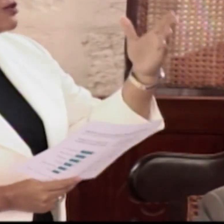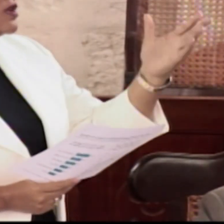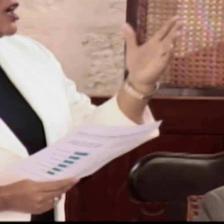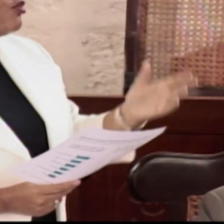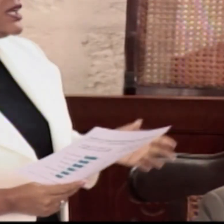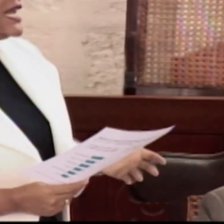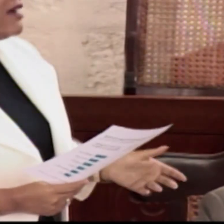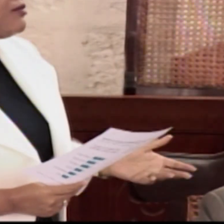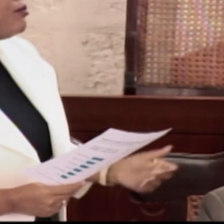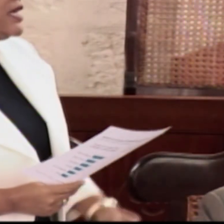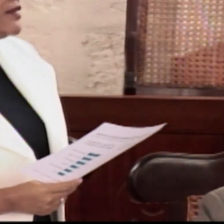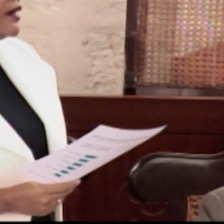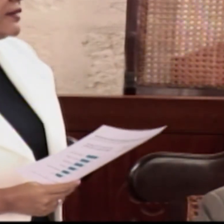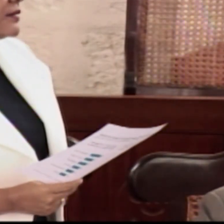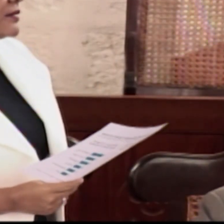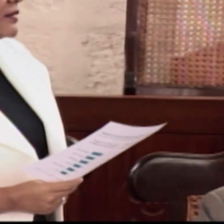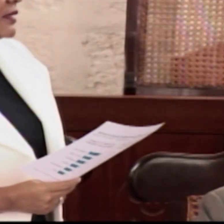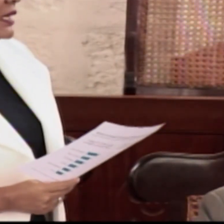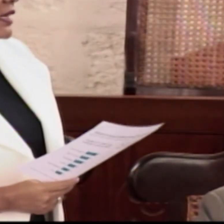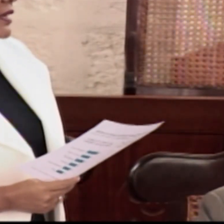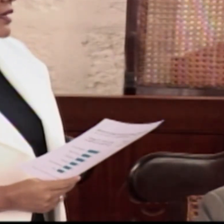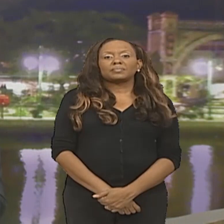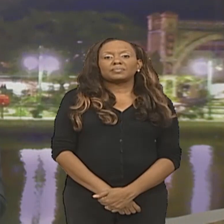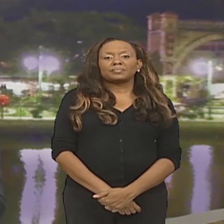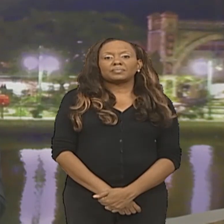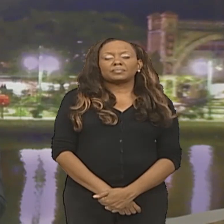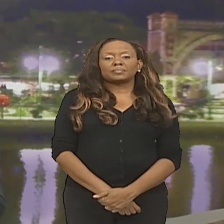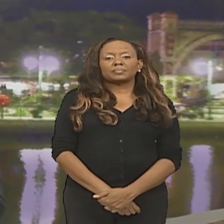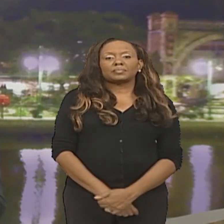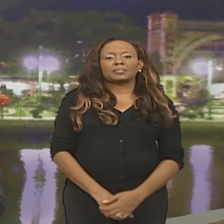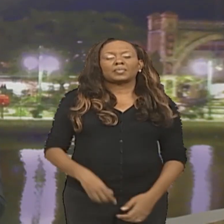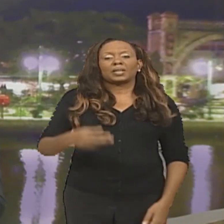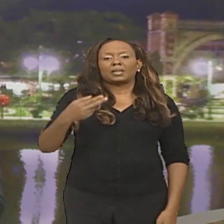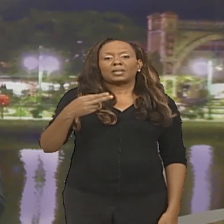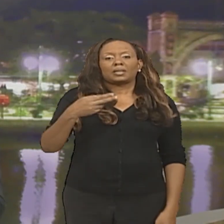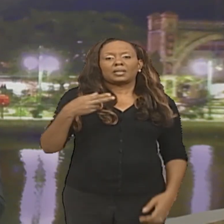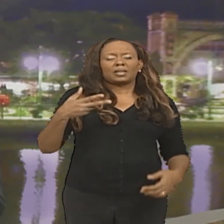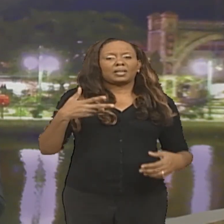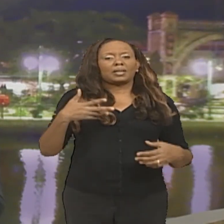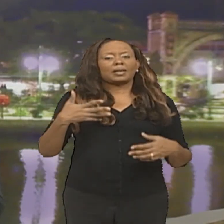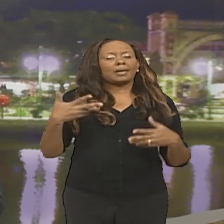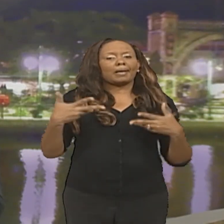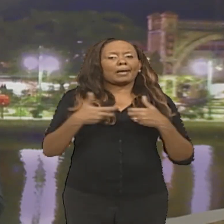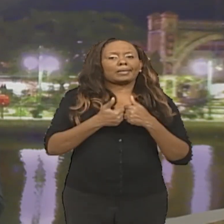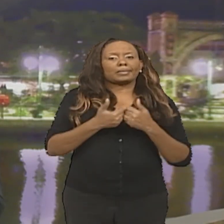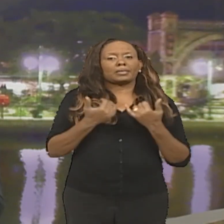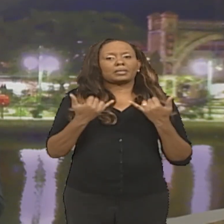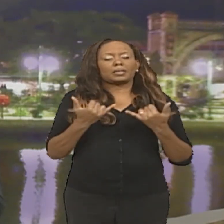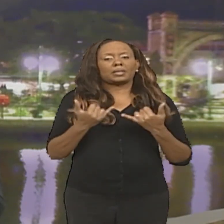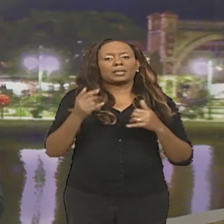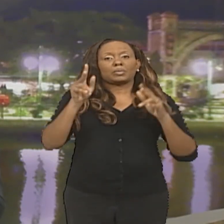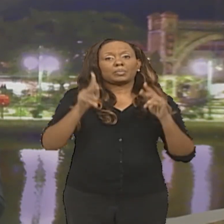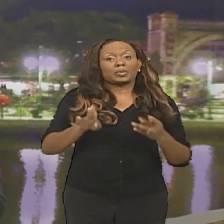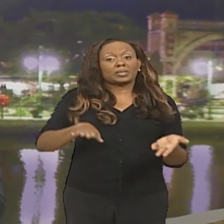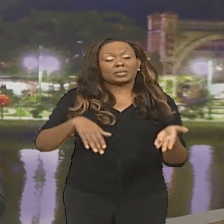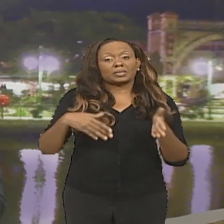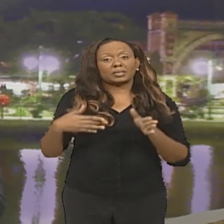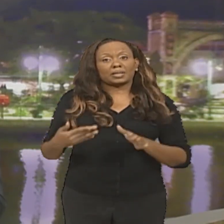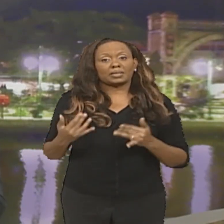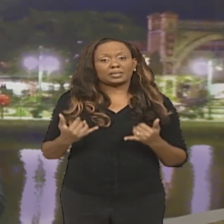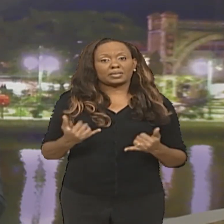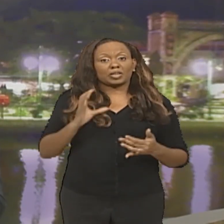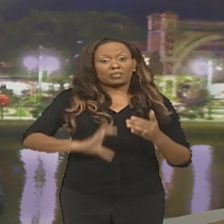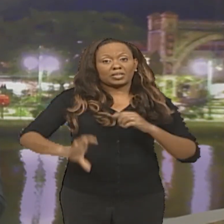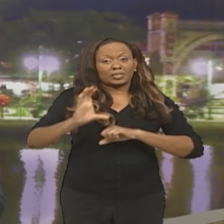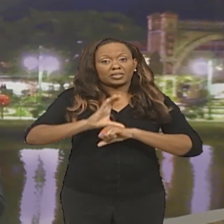paltry $311 million. There's been a fatal accident along Hastings Main Road in Christchurch. CBC